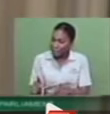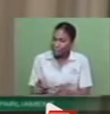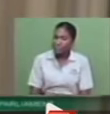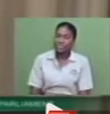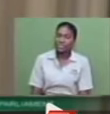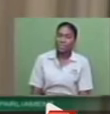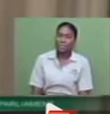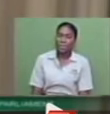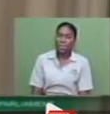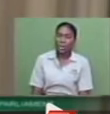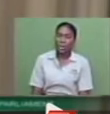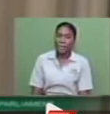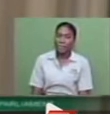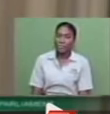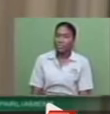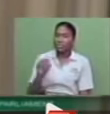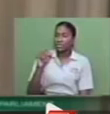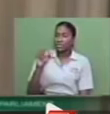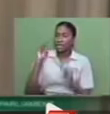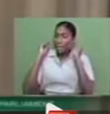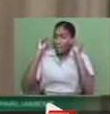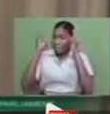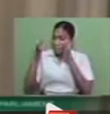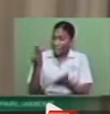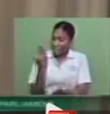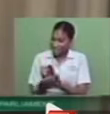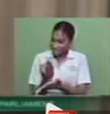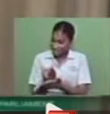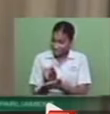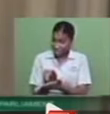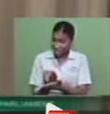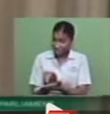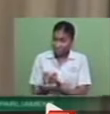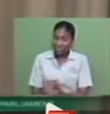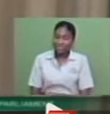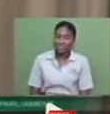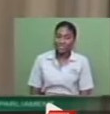as reported in the Trinidad Guardian, August 28, 2015.